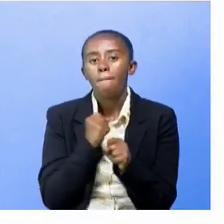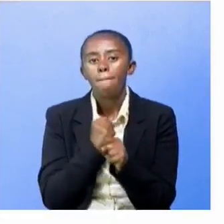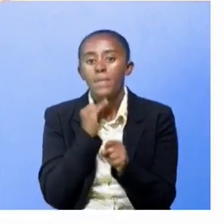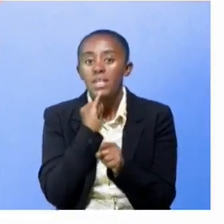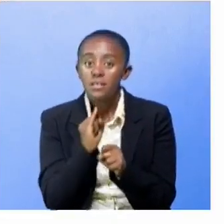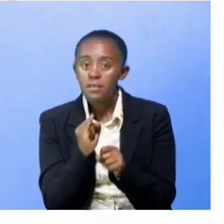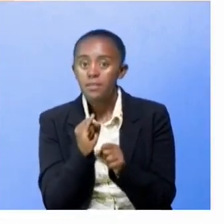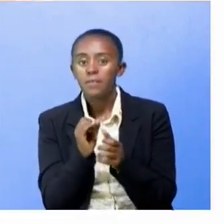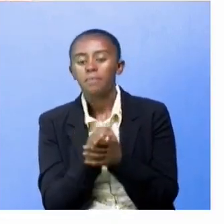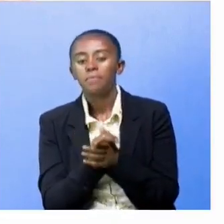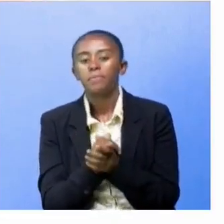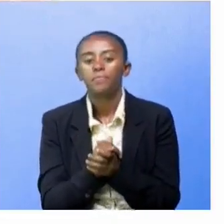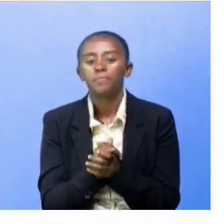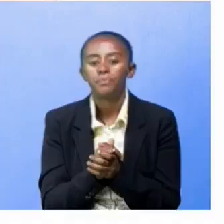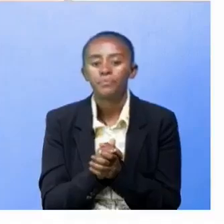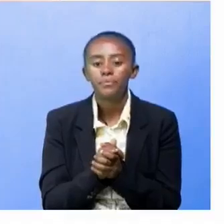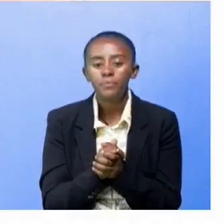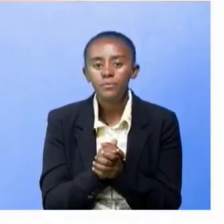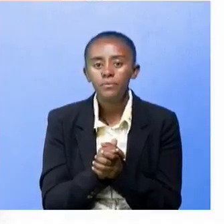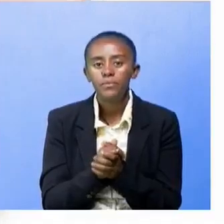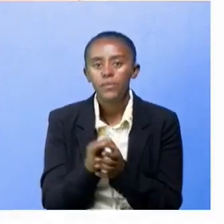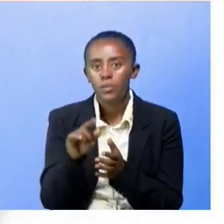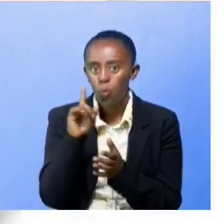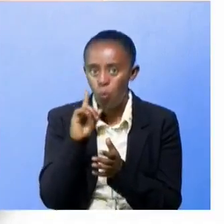is one